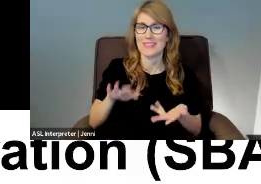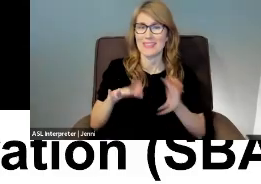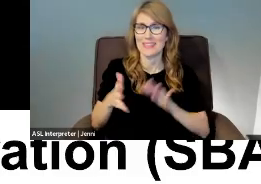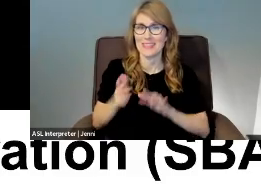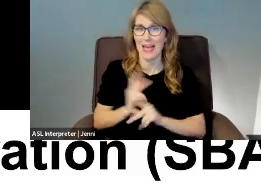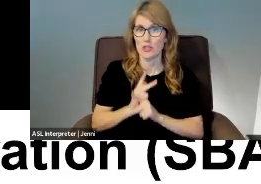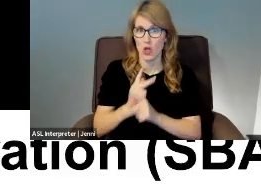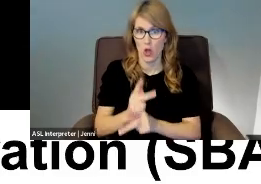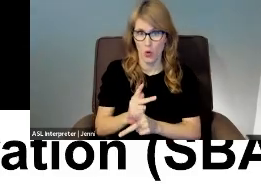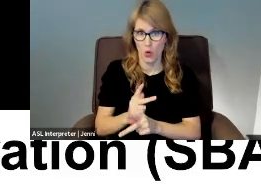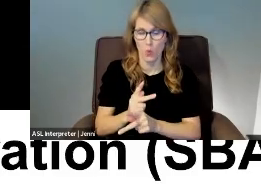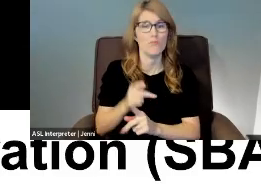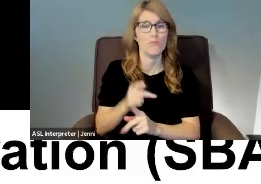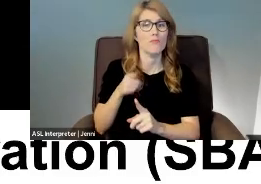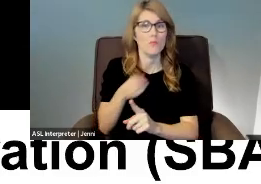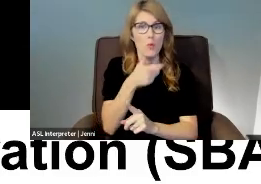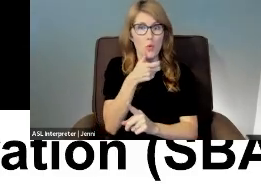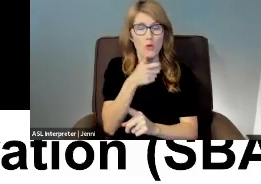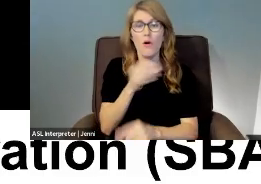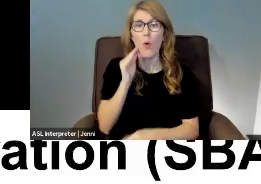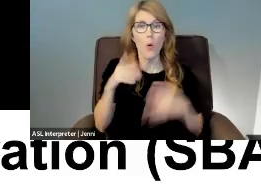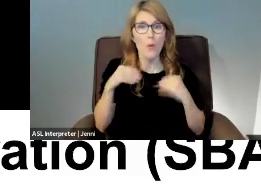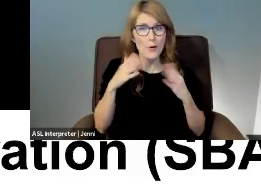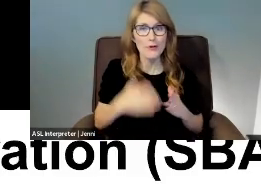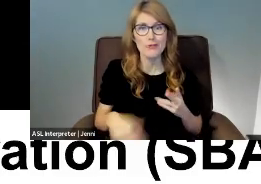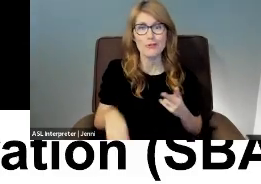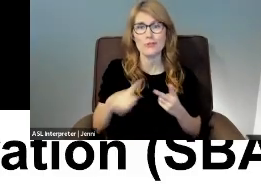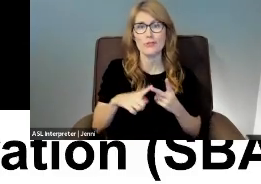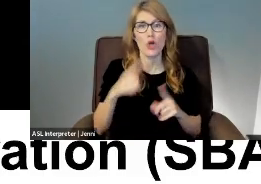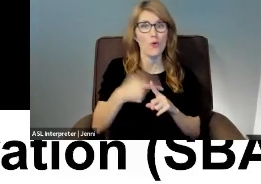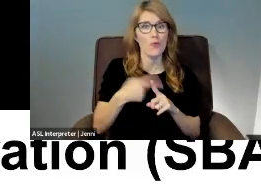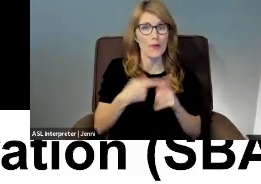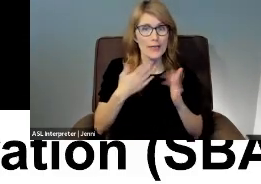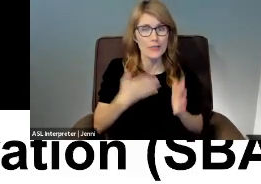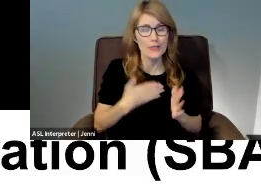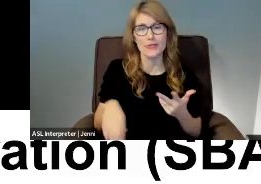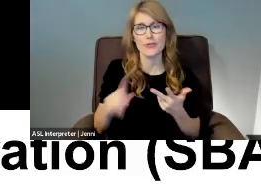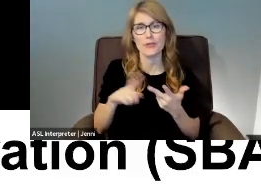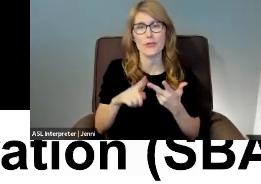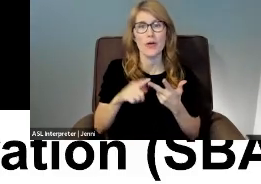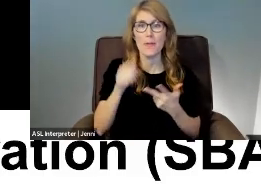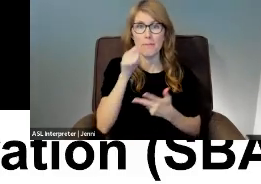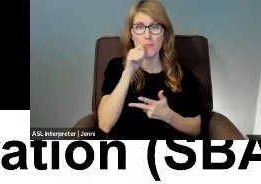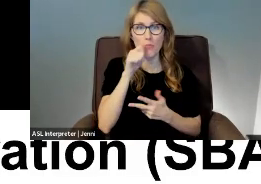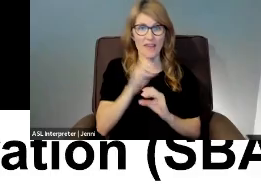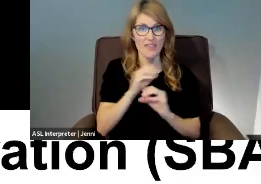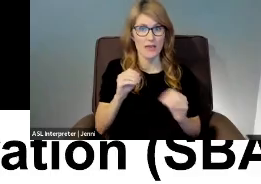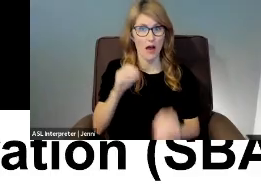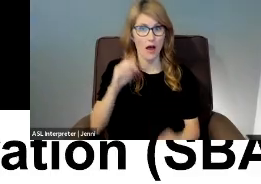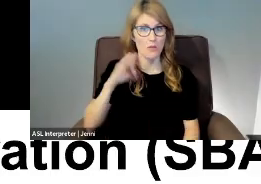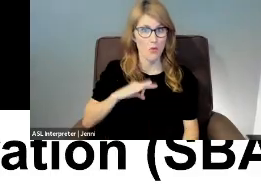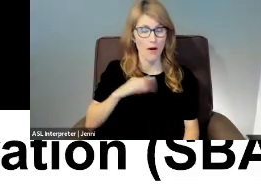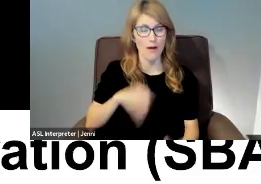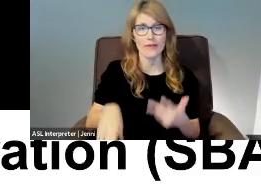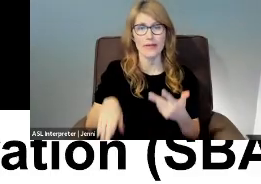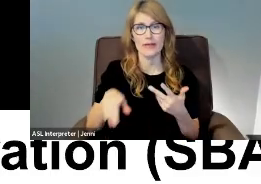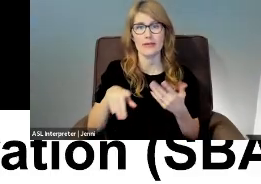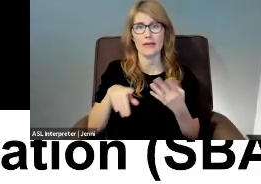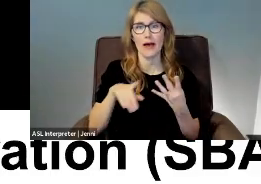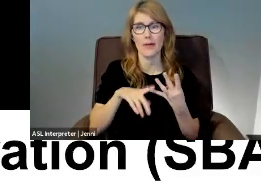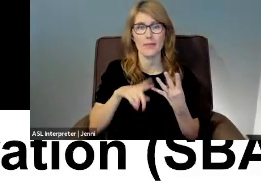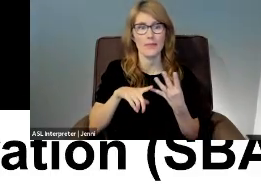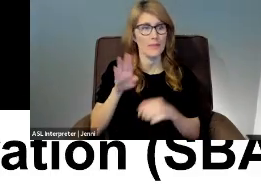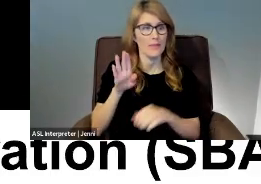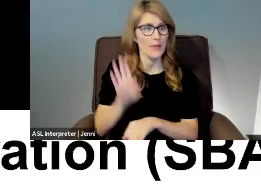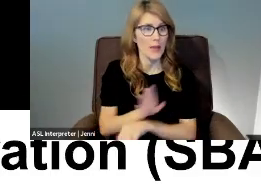to homeowners, renters, private nonprofits, and businesses to